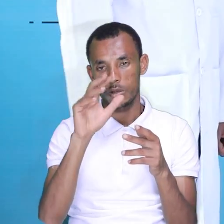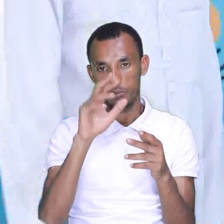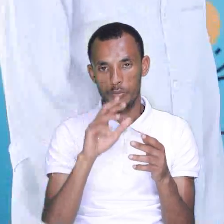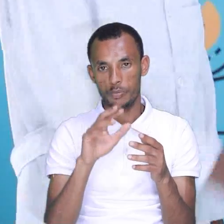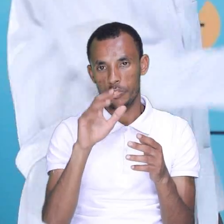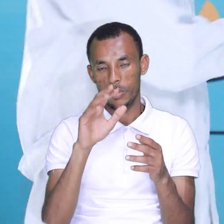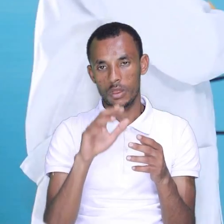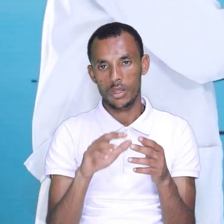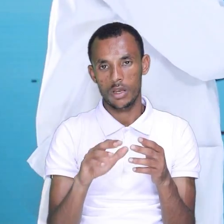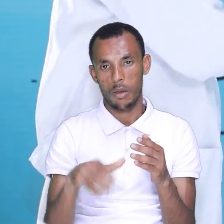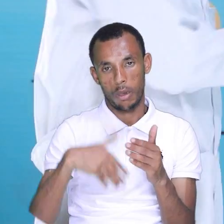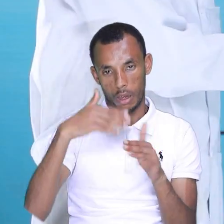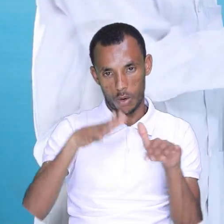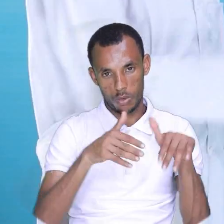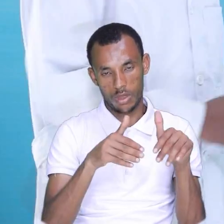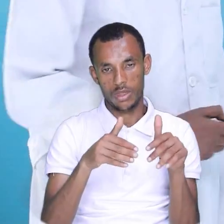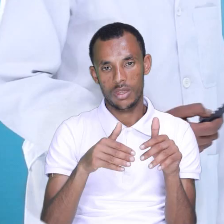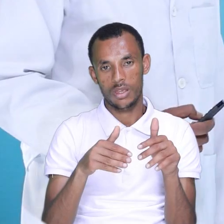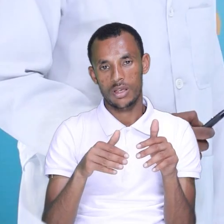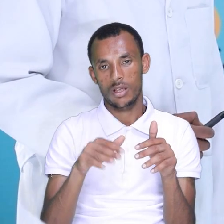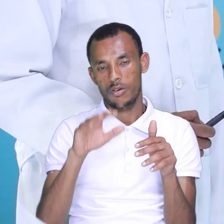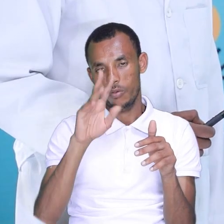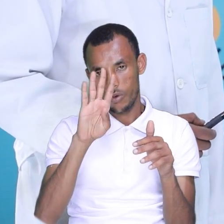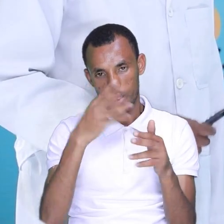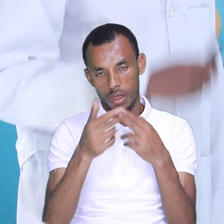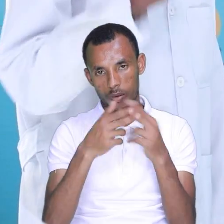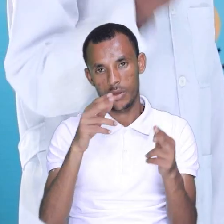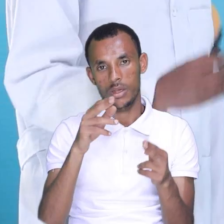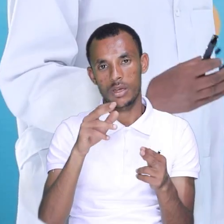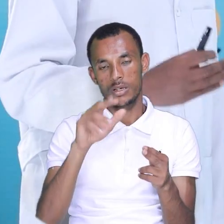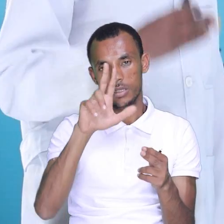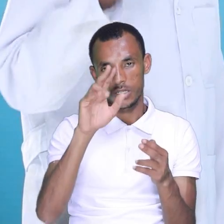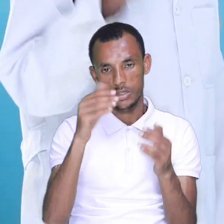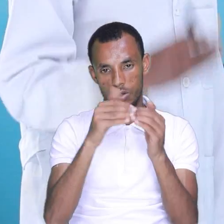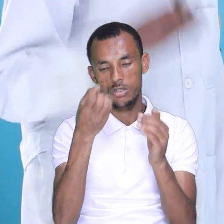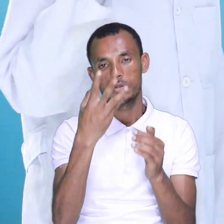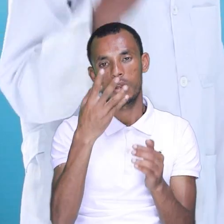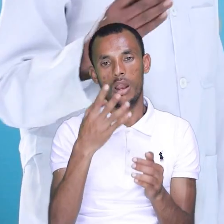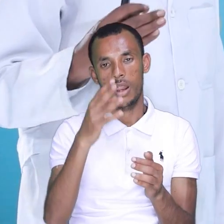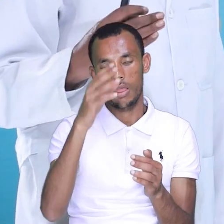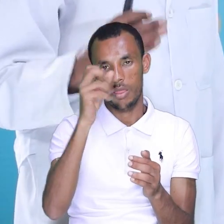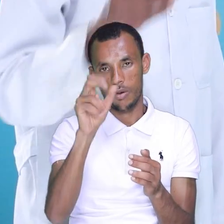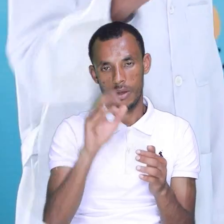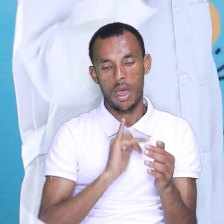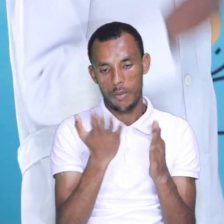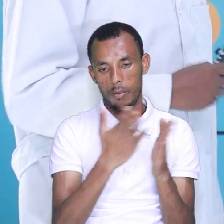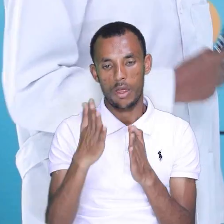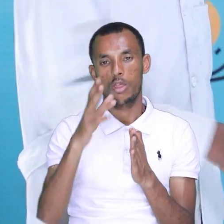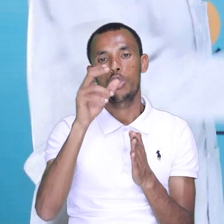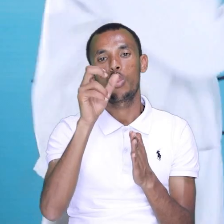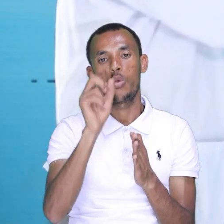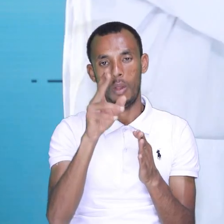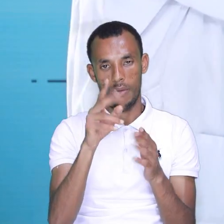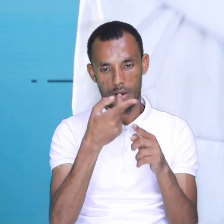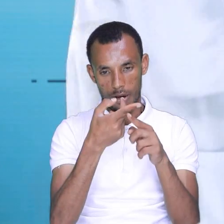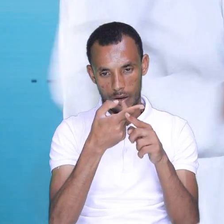ways. So 4 times 3 gives 12. I can prepare 12 different two-digit numbers